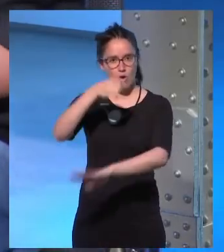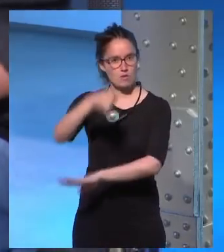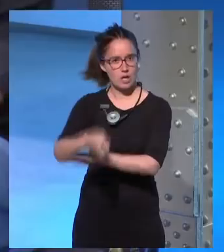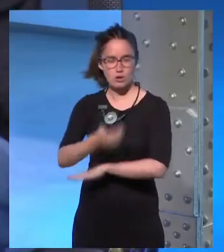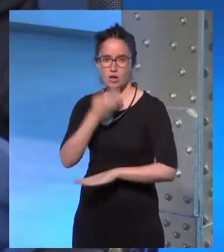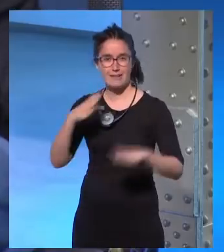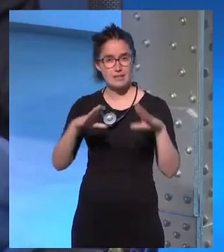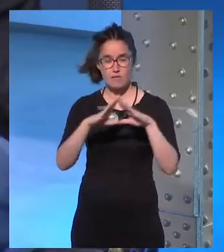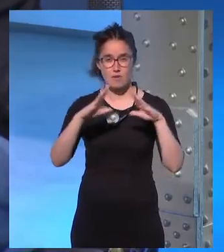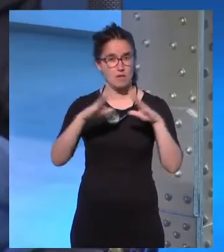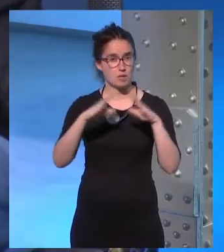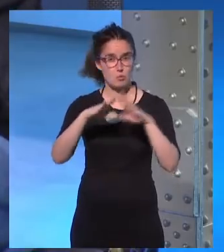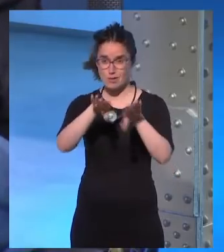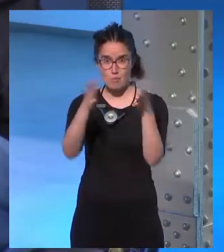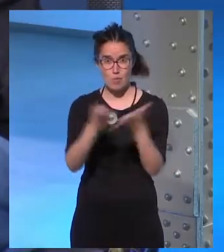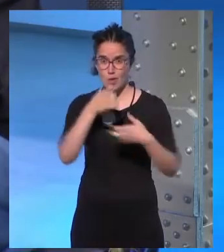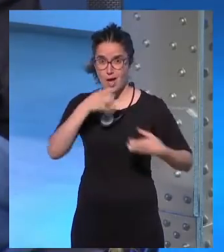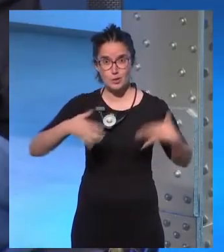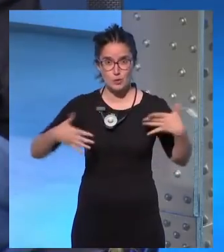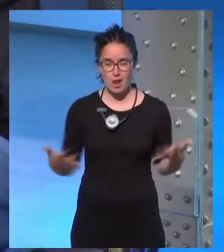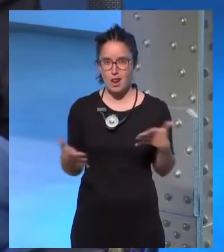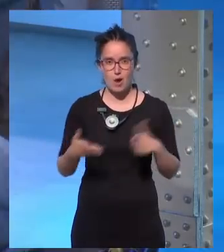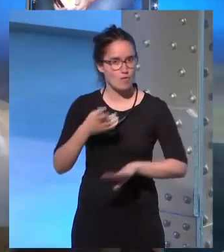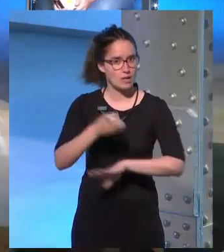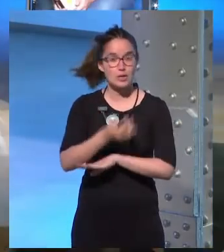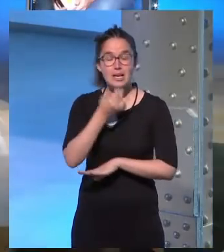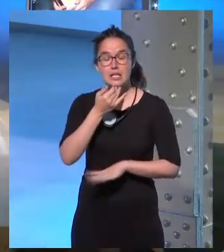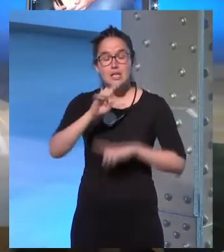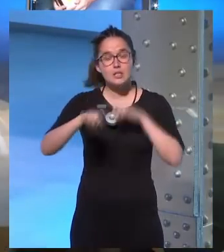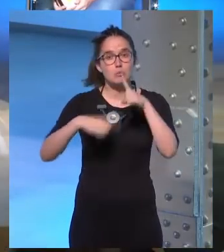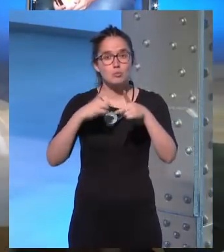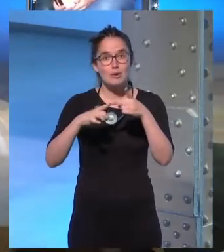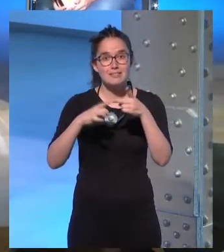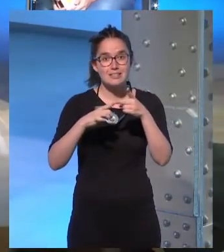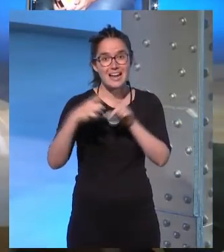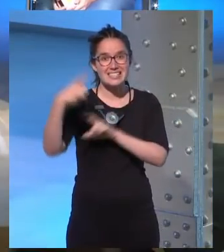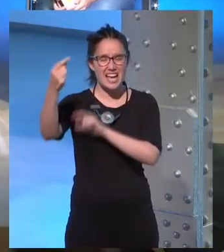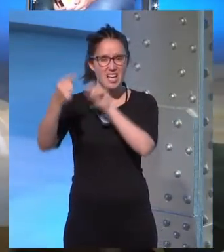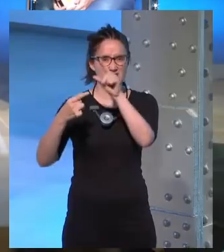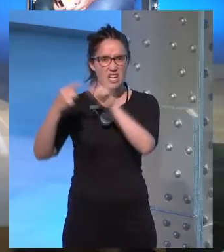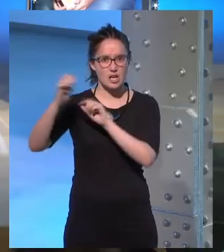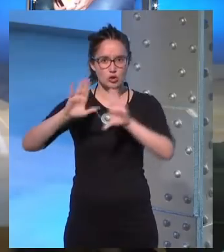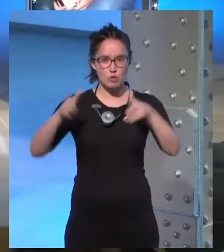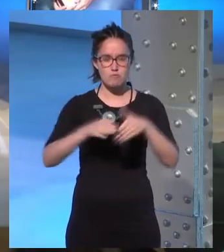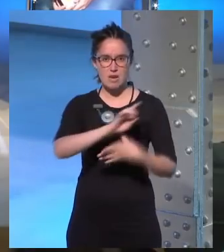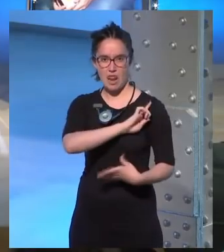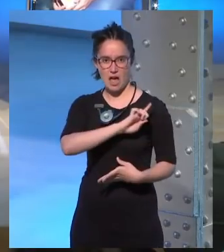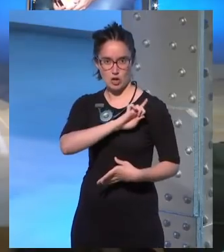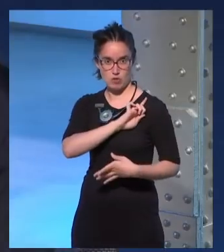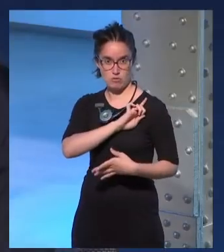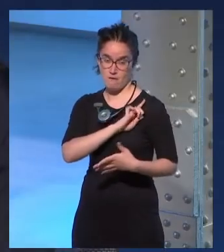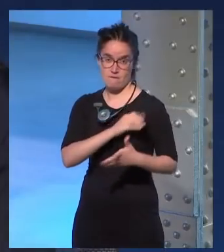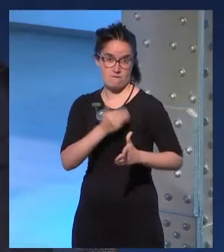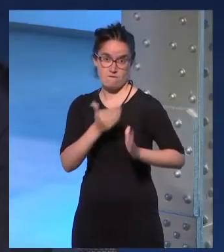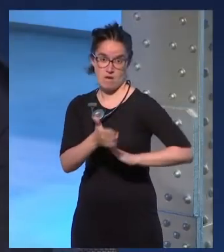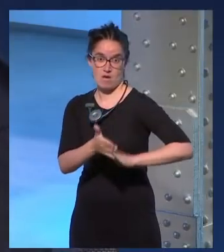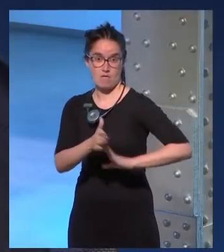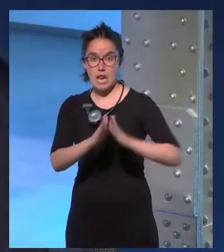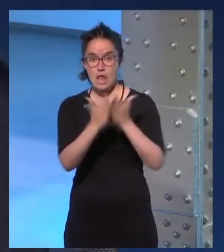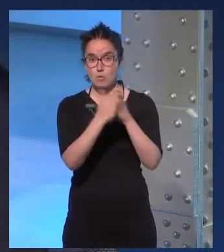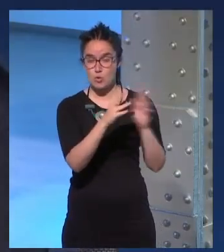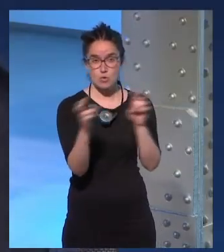It's a must-read in today's world. And also she has published The Stars Are